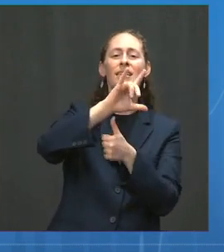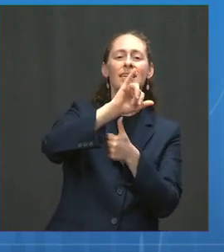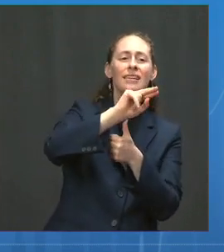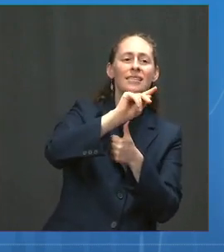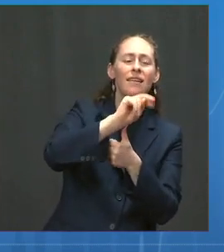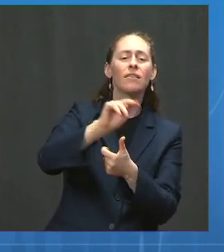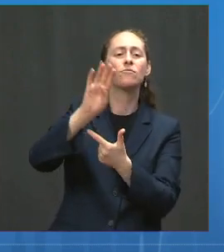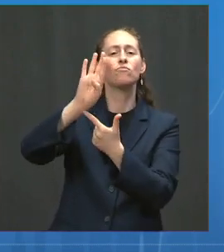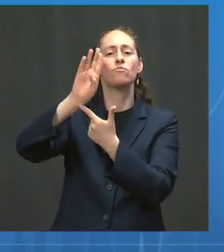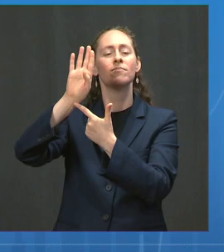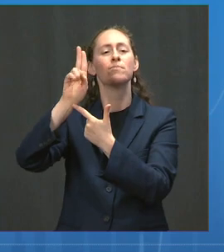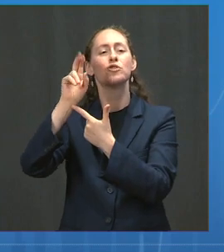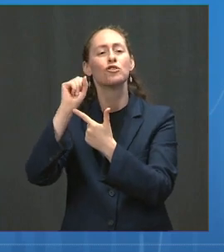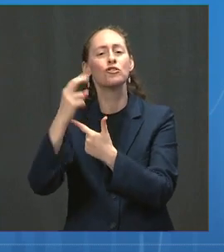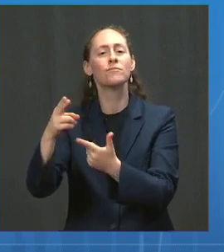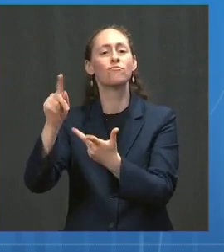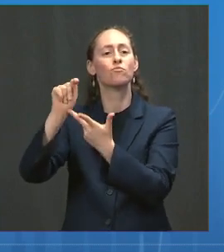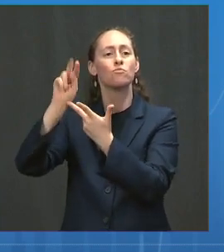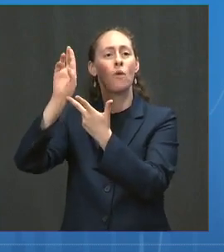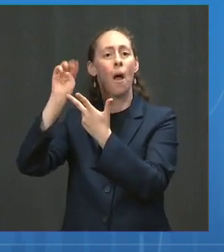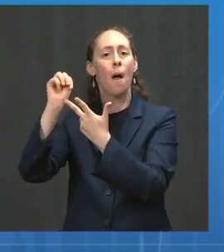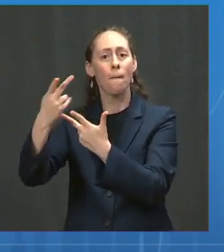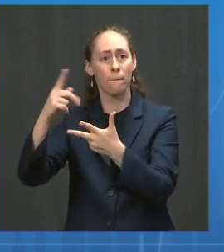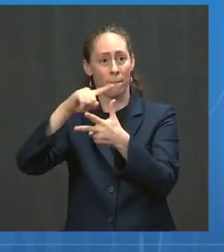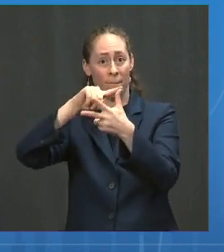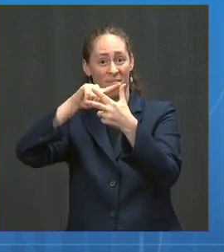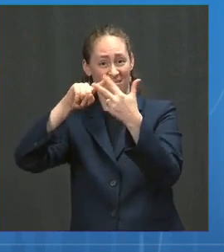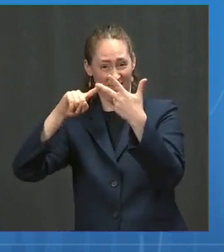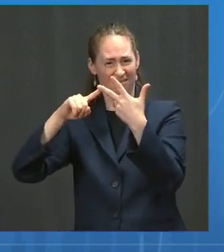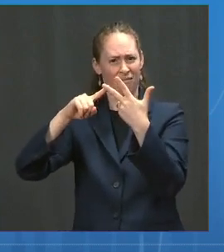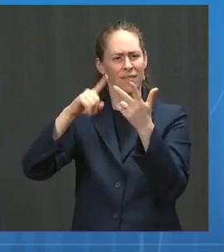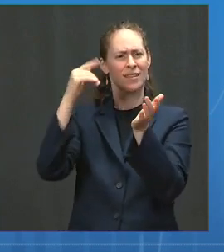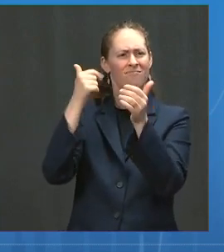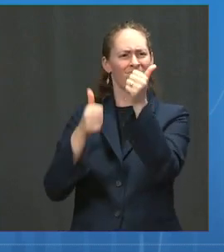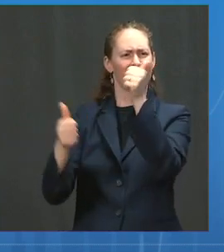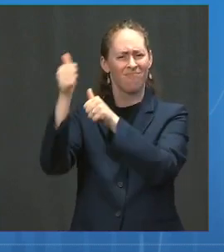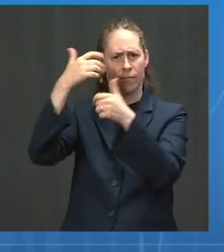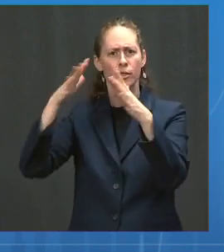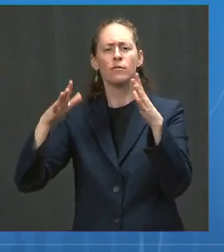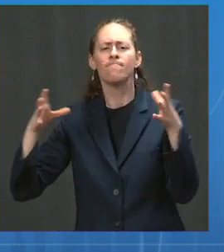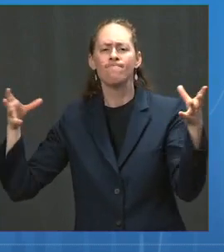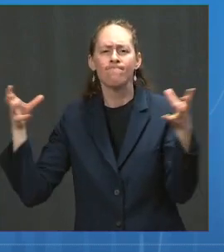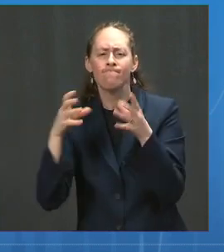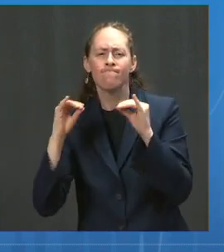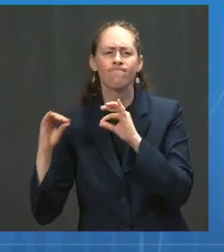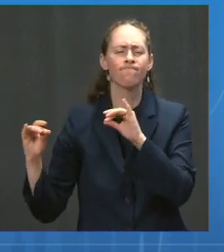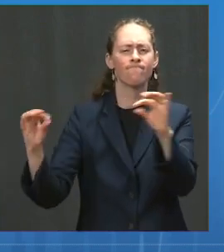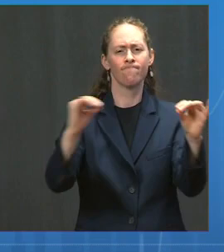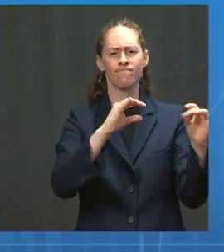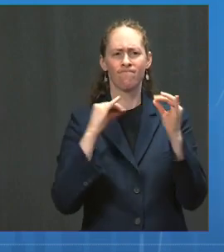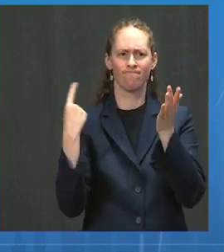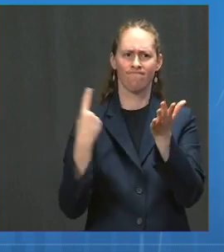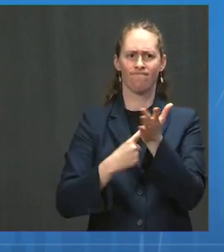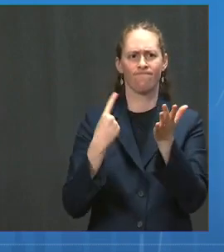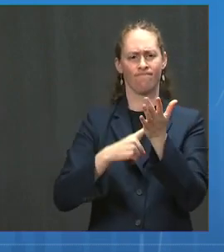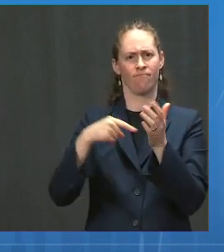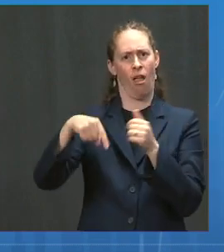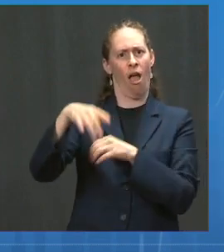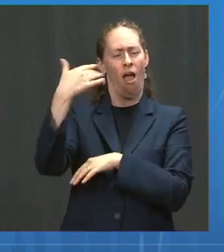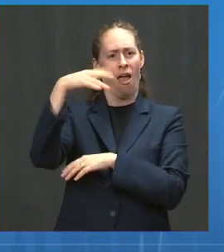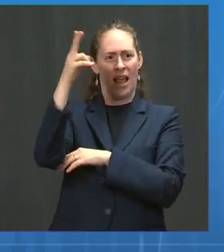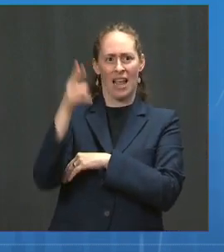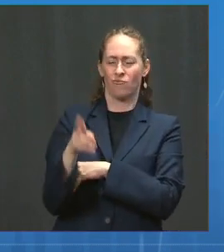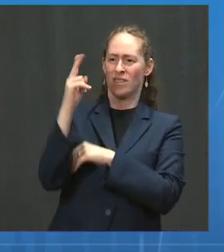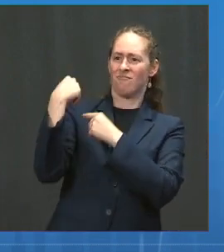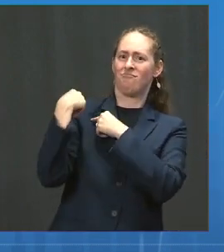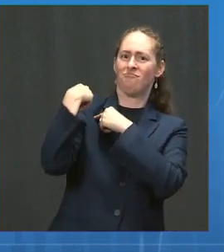health COVID-19 response, with equity being at the forefront of our conversation. It was a historic meeting for a historic moment. And